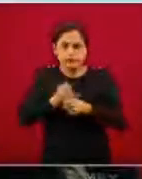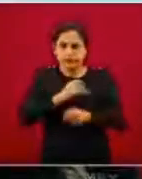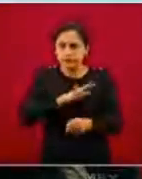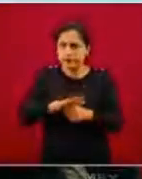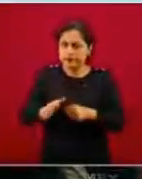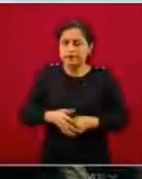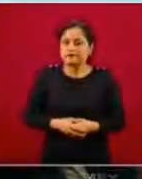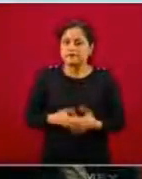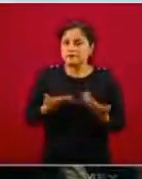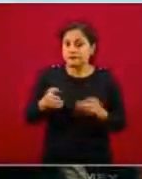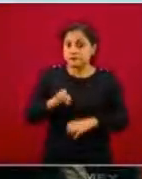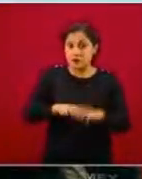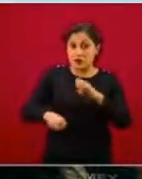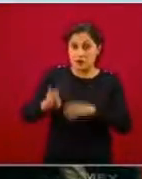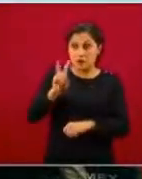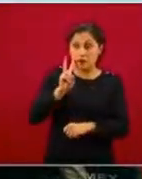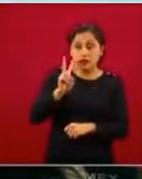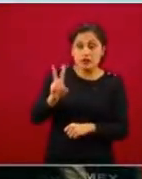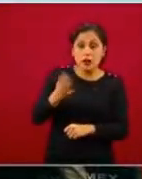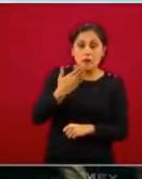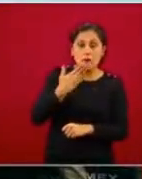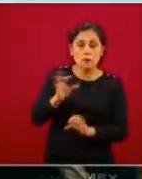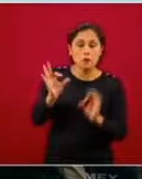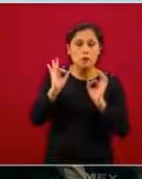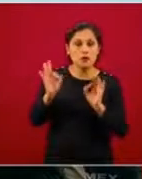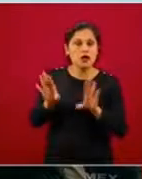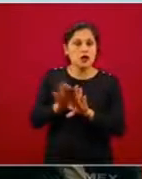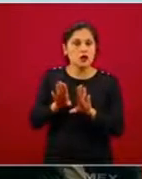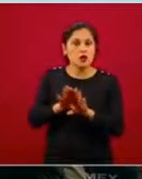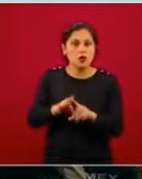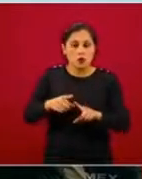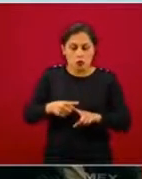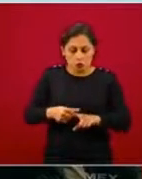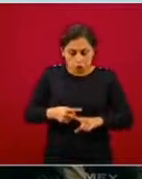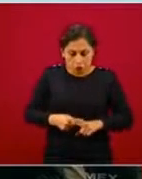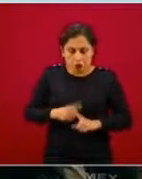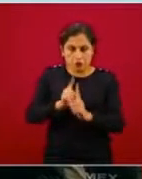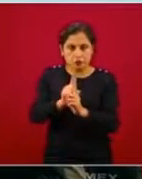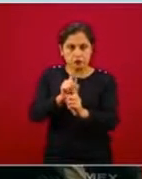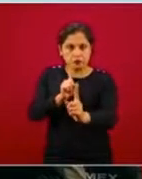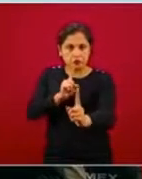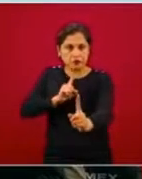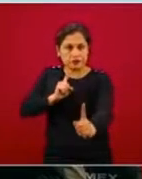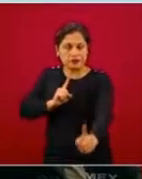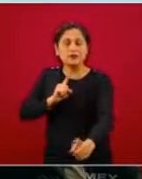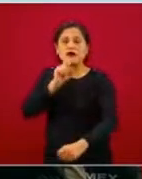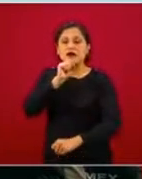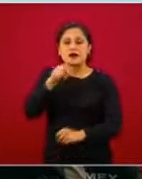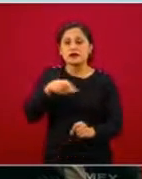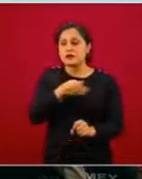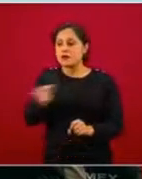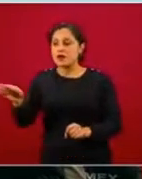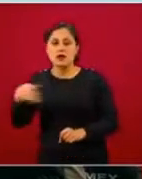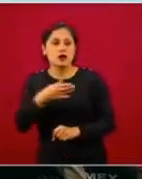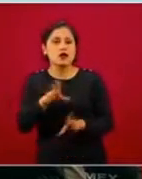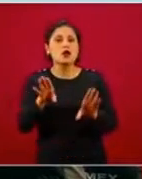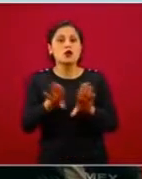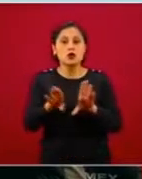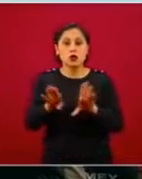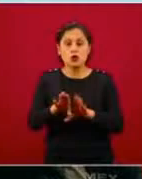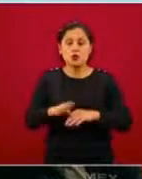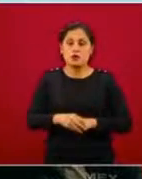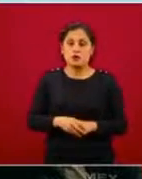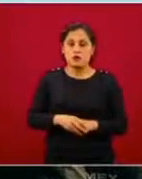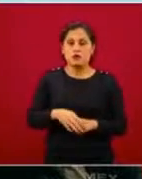marks on the floor so that people know how far to stand away from people. And so what this does is helps the flow of